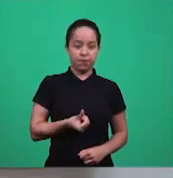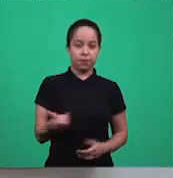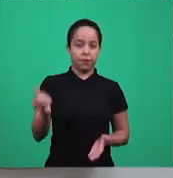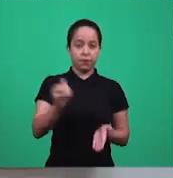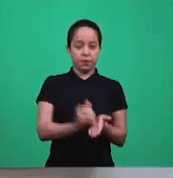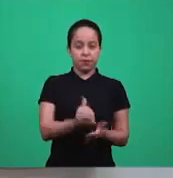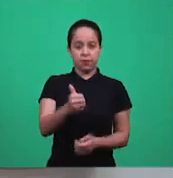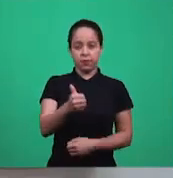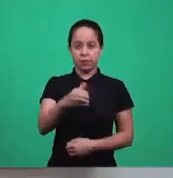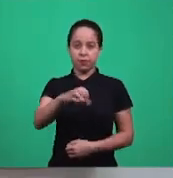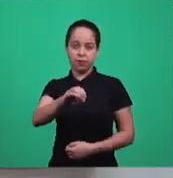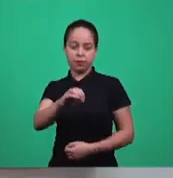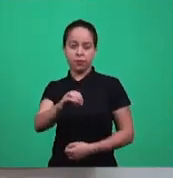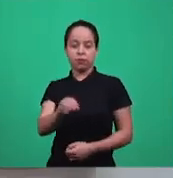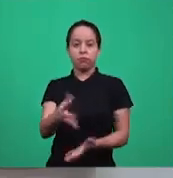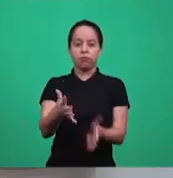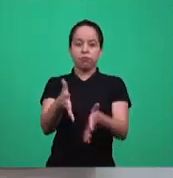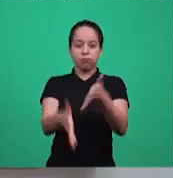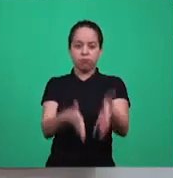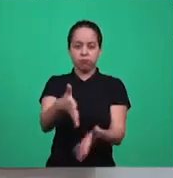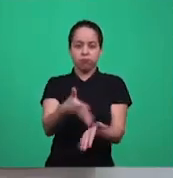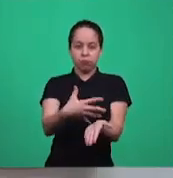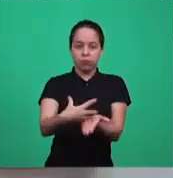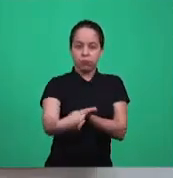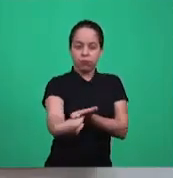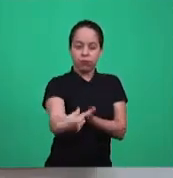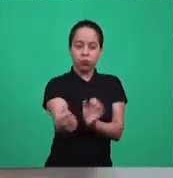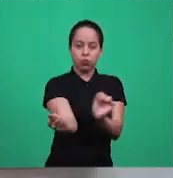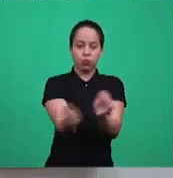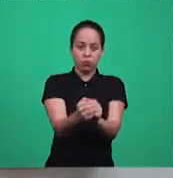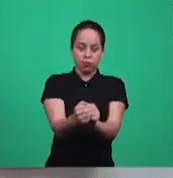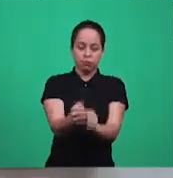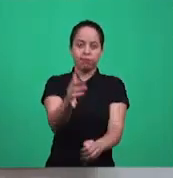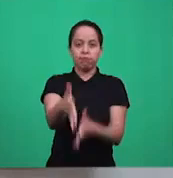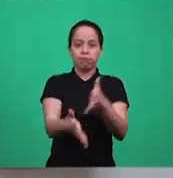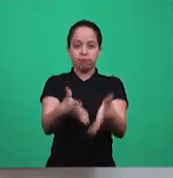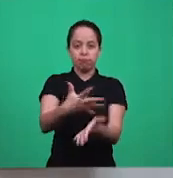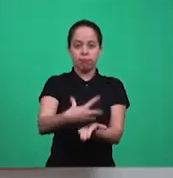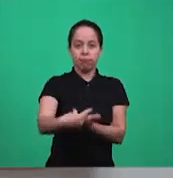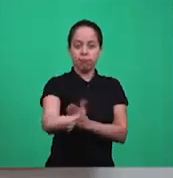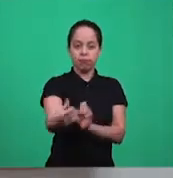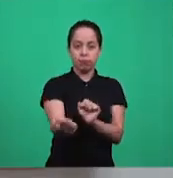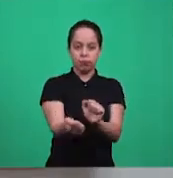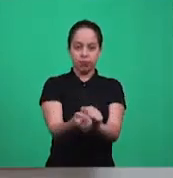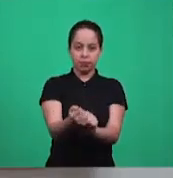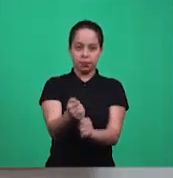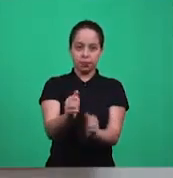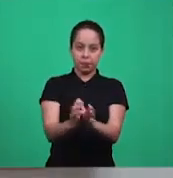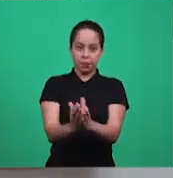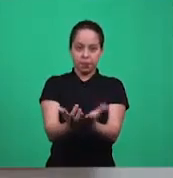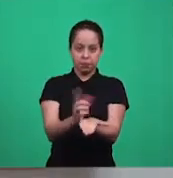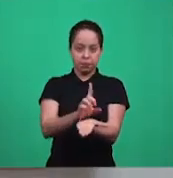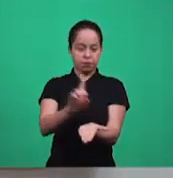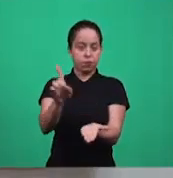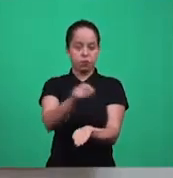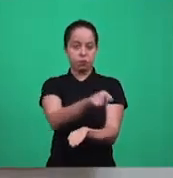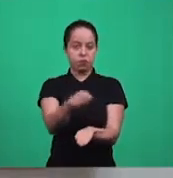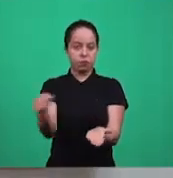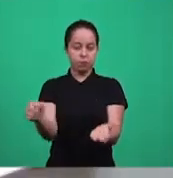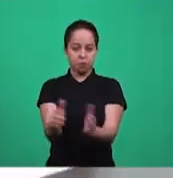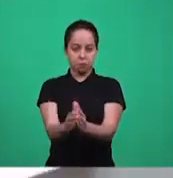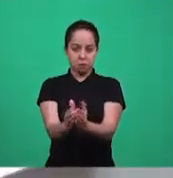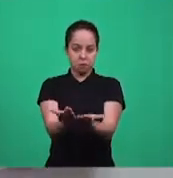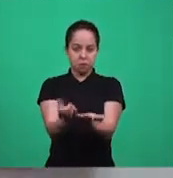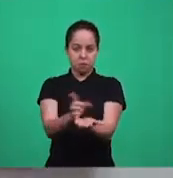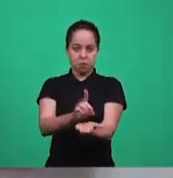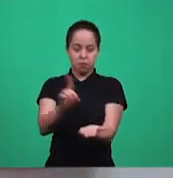6 to 10. Let us read together this text of the Word of the Lord.